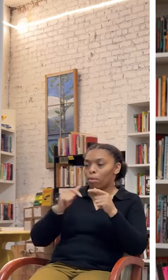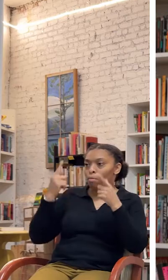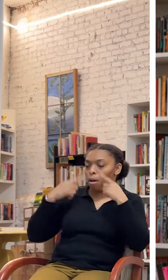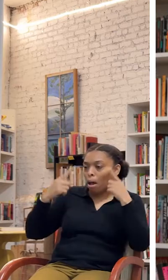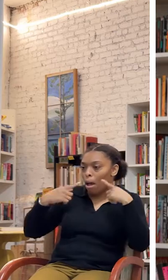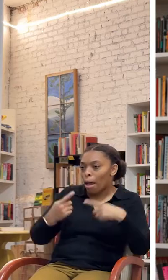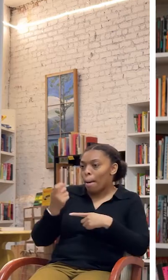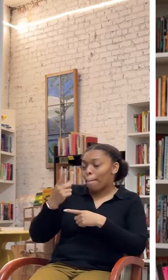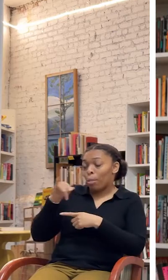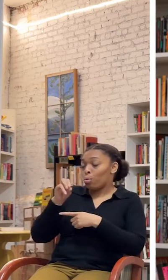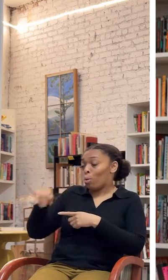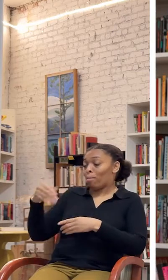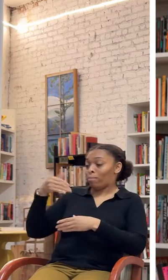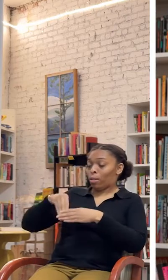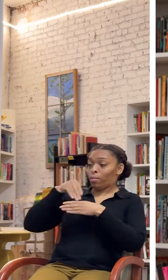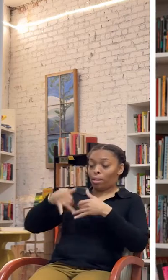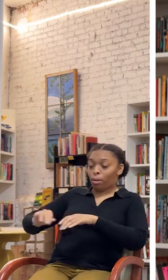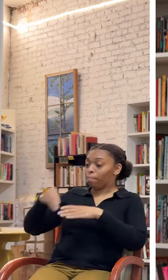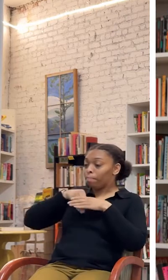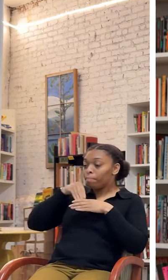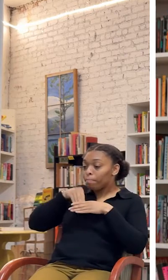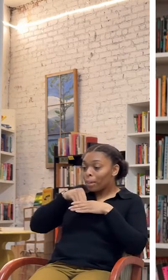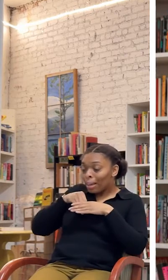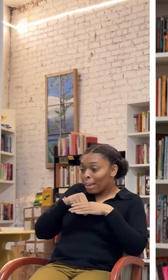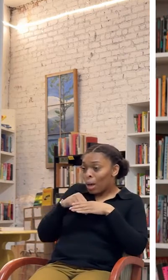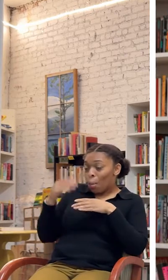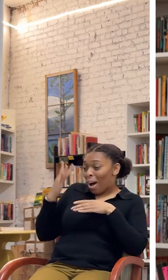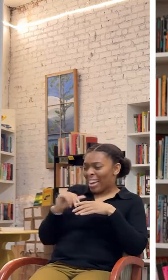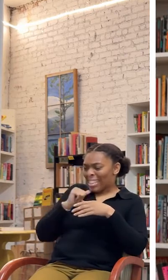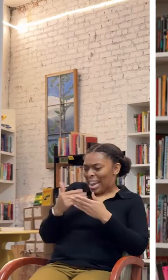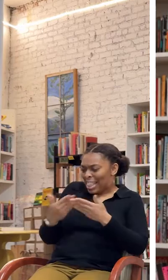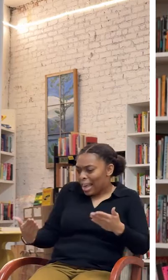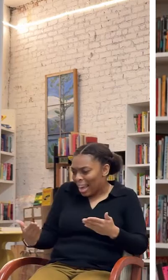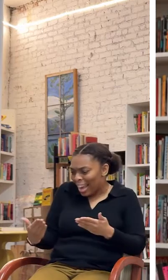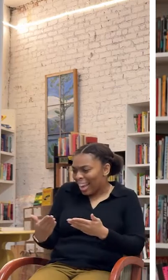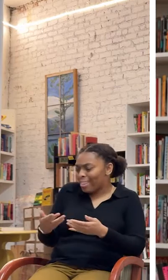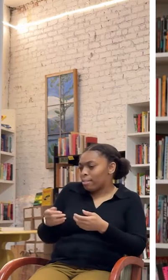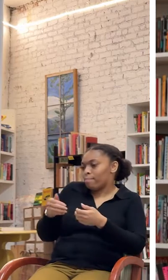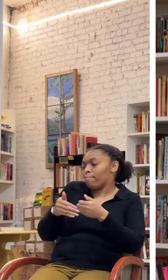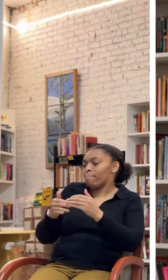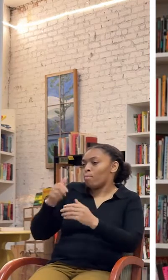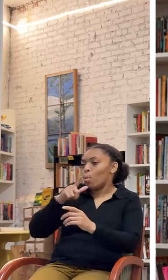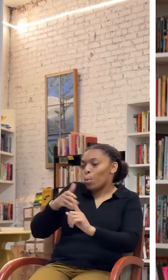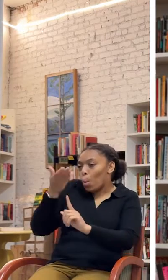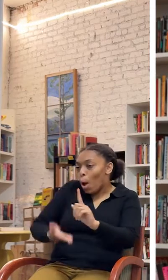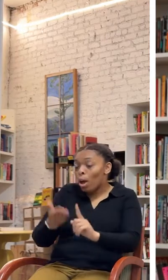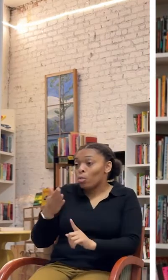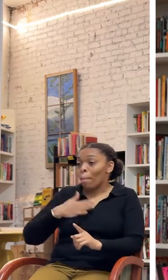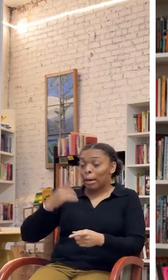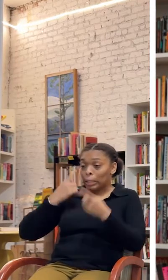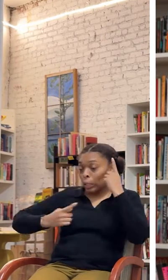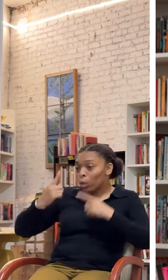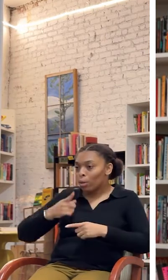But joy didn't leave me, because it's not a thing. It's a way of being. So my tears are joy.